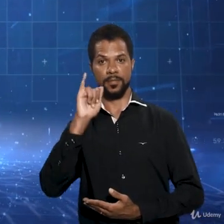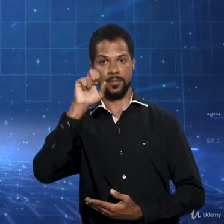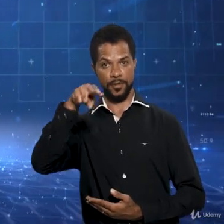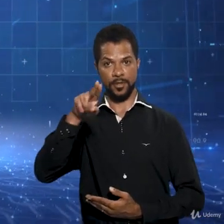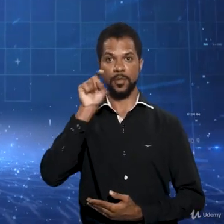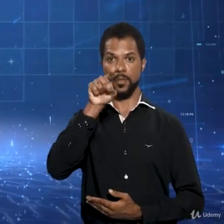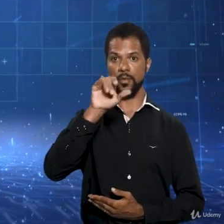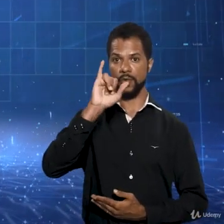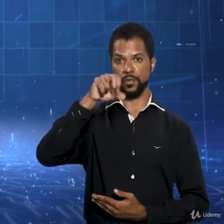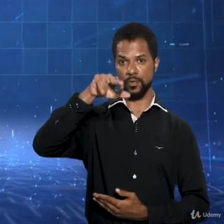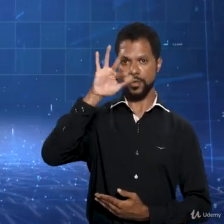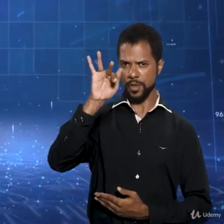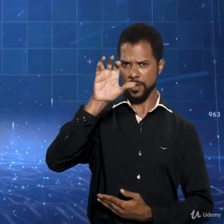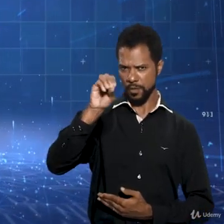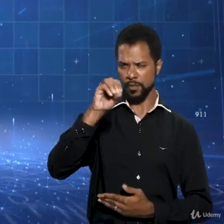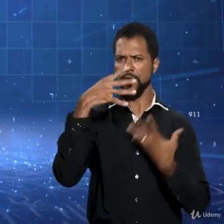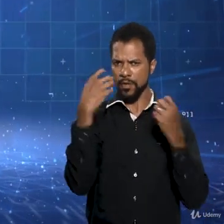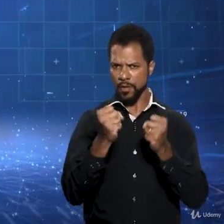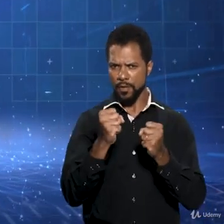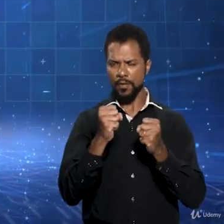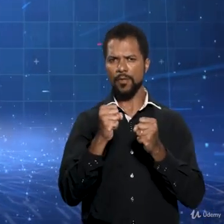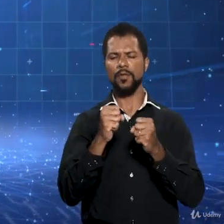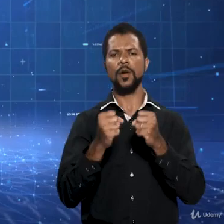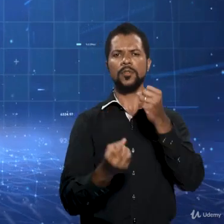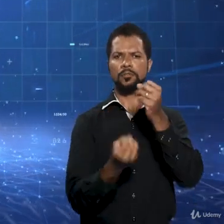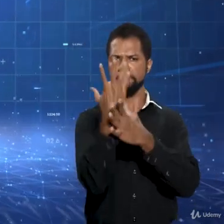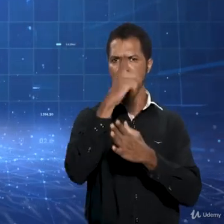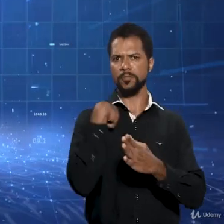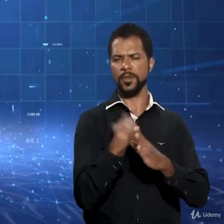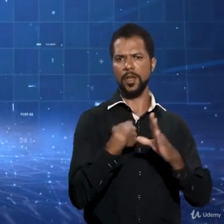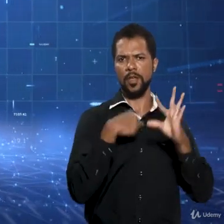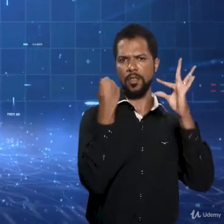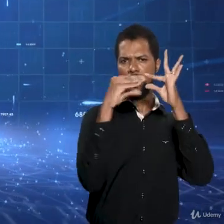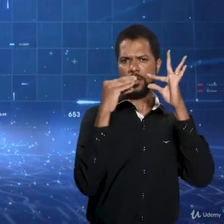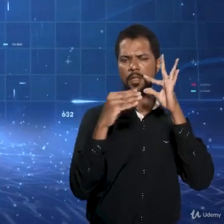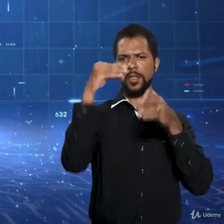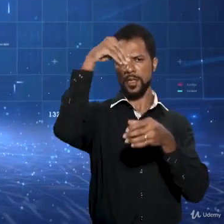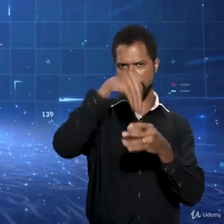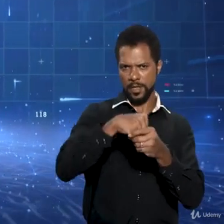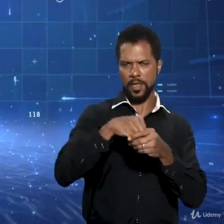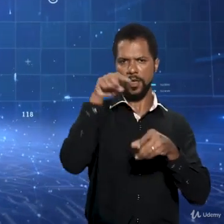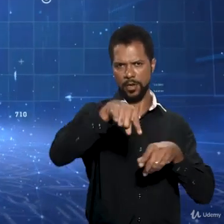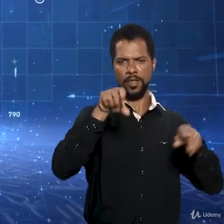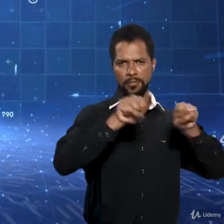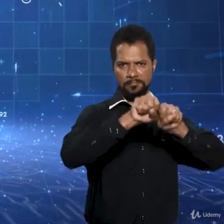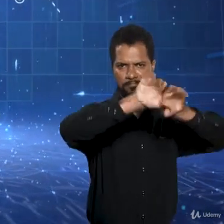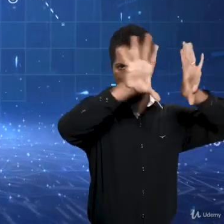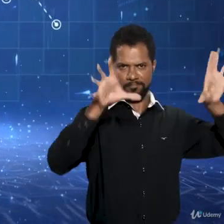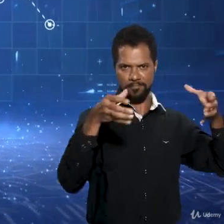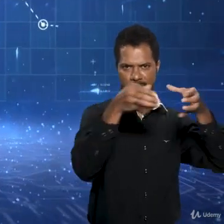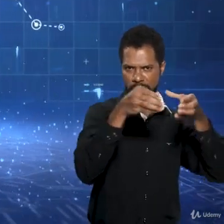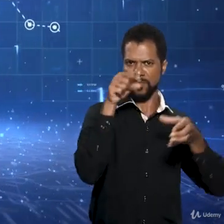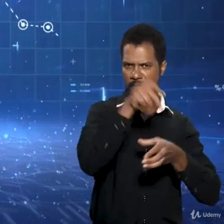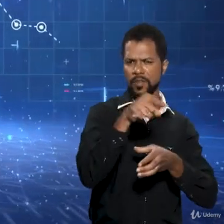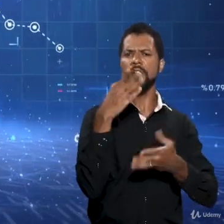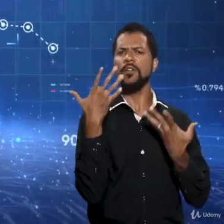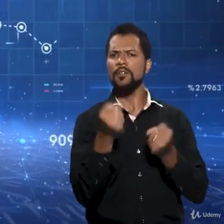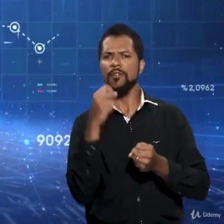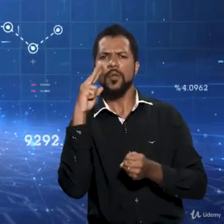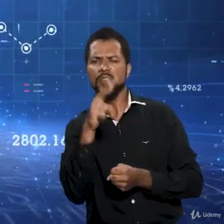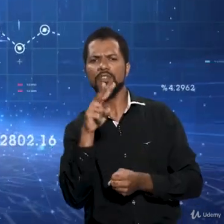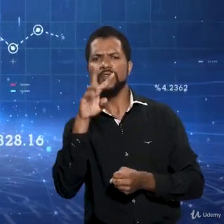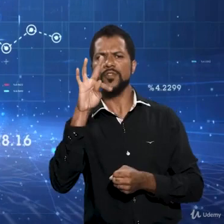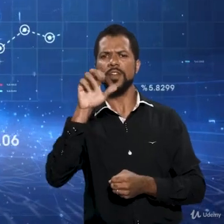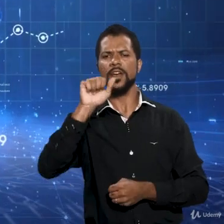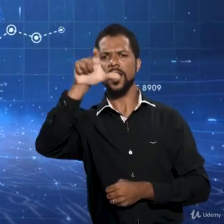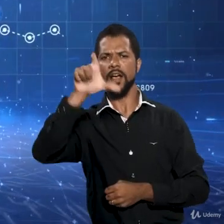blockchain.info. So let's also create our wallet in this platform. Let's see why is this so famous. Let's understand the transaction fees. And